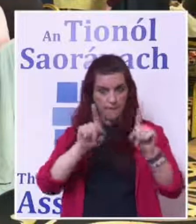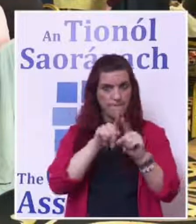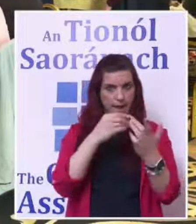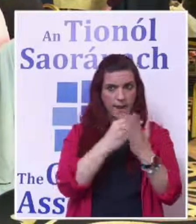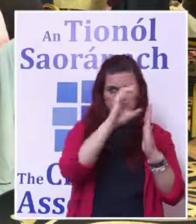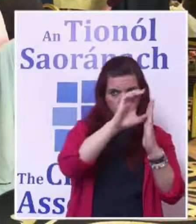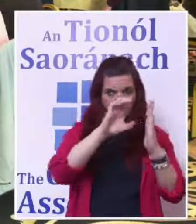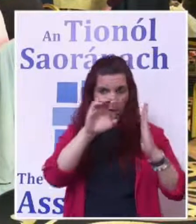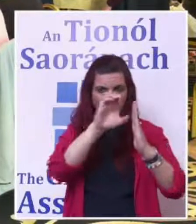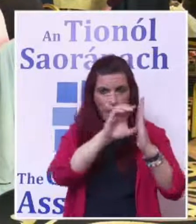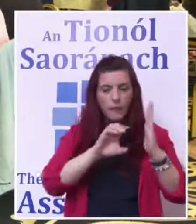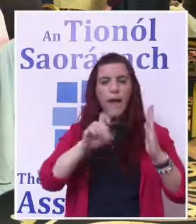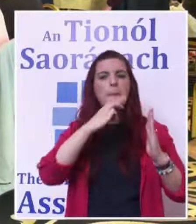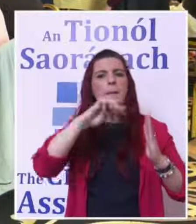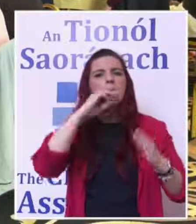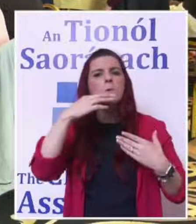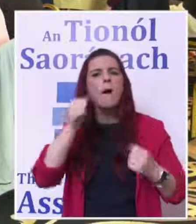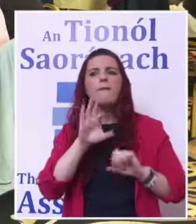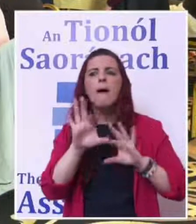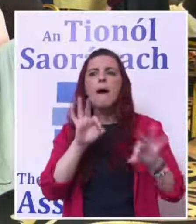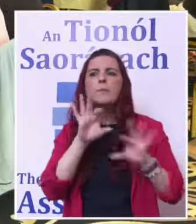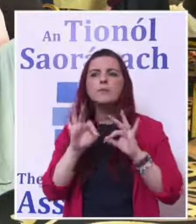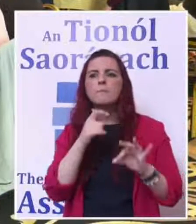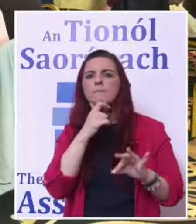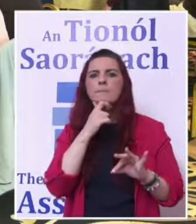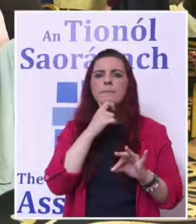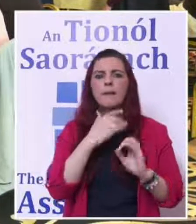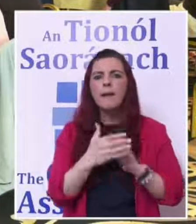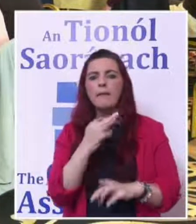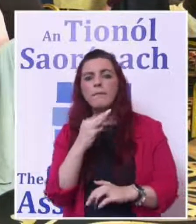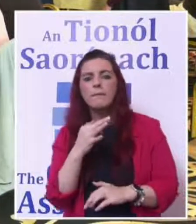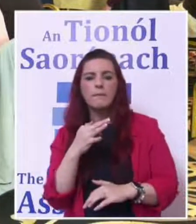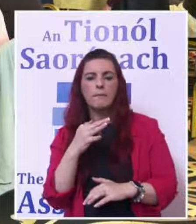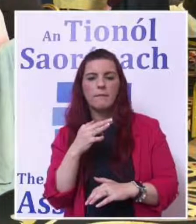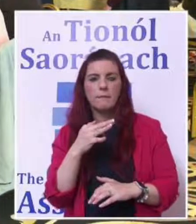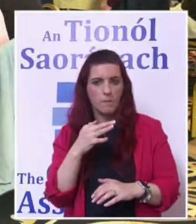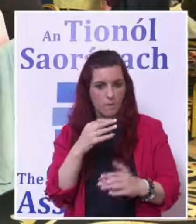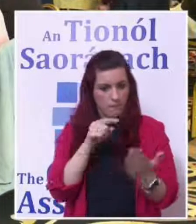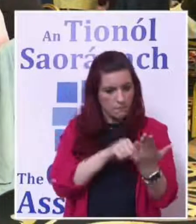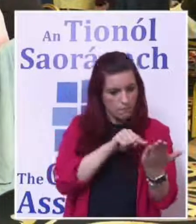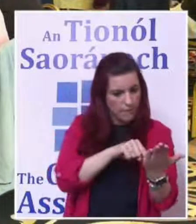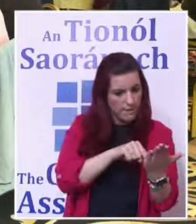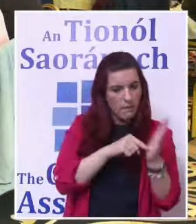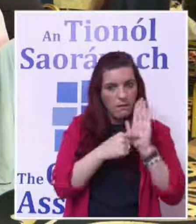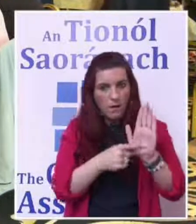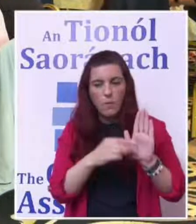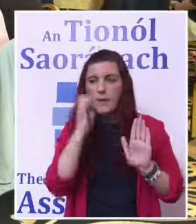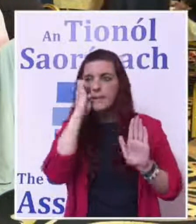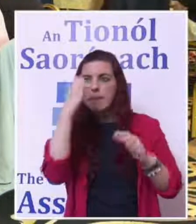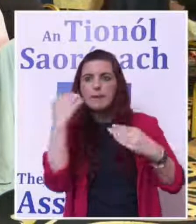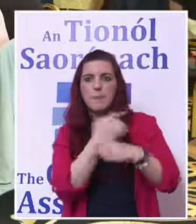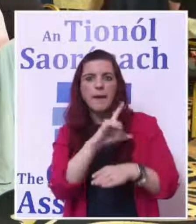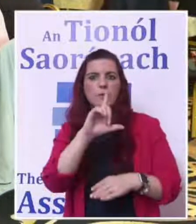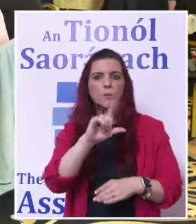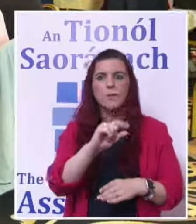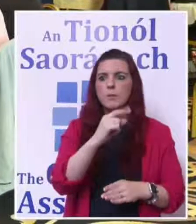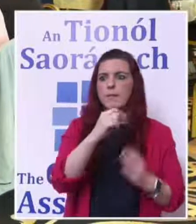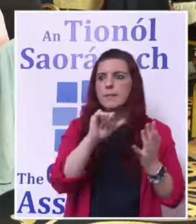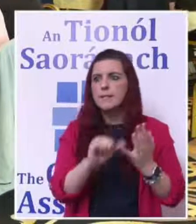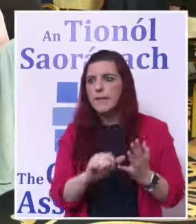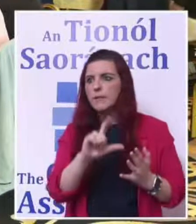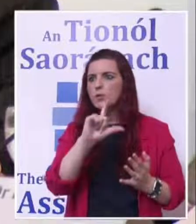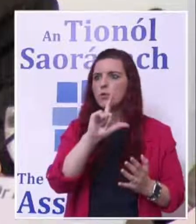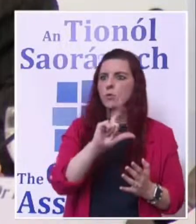And it also gives you the option that you actually have something in writing. This is what we expect by 2026, 28, 30,